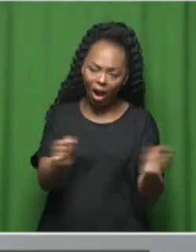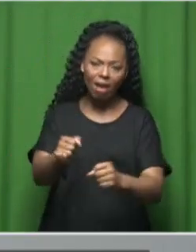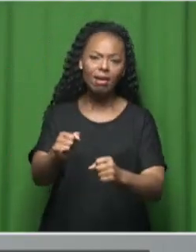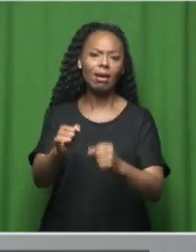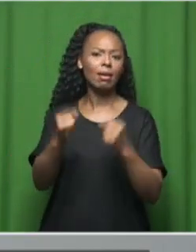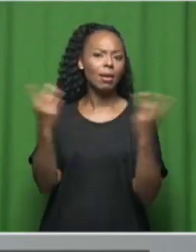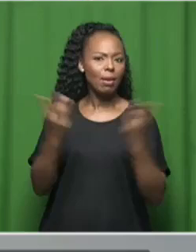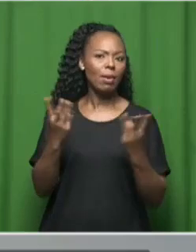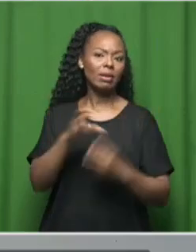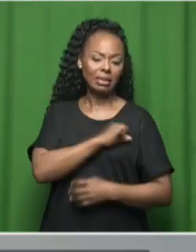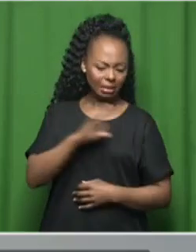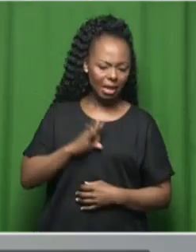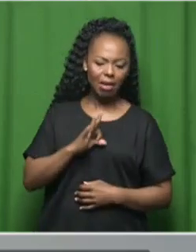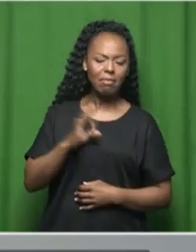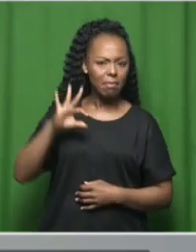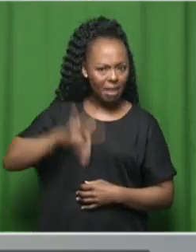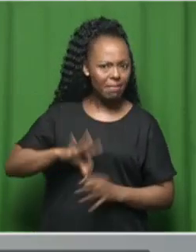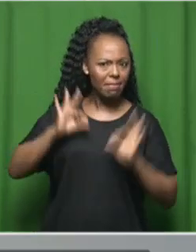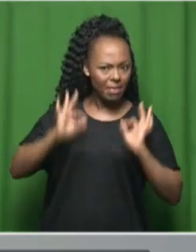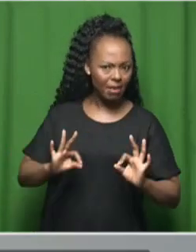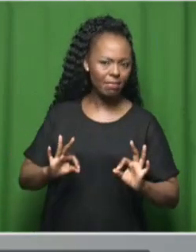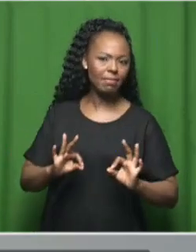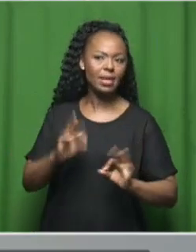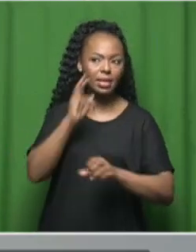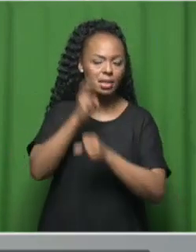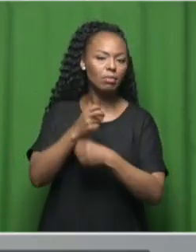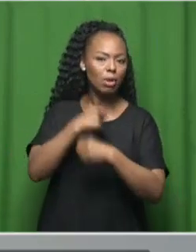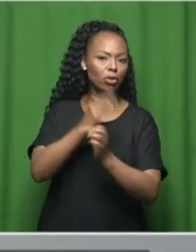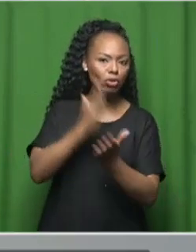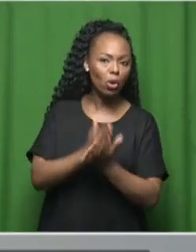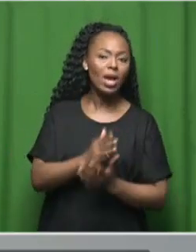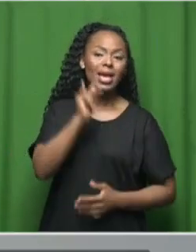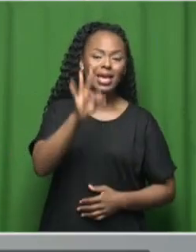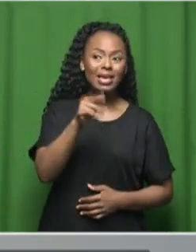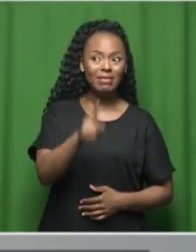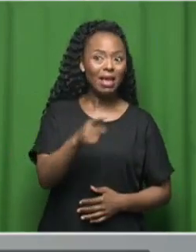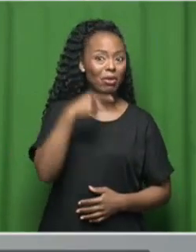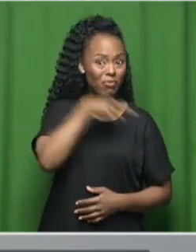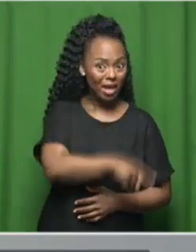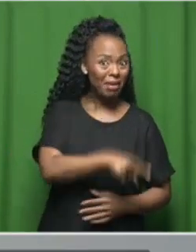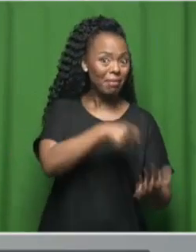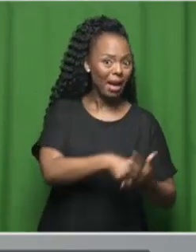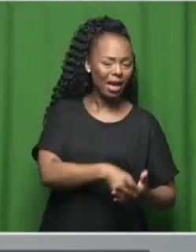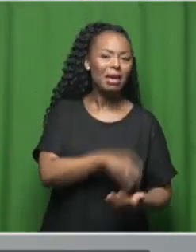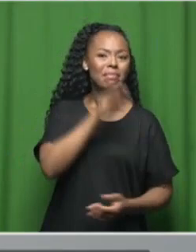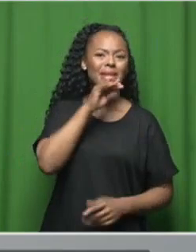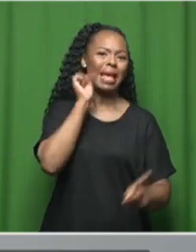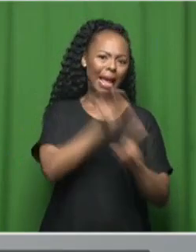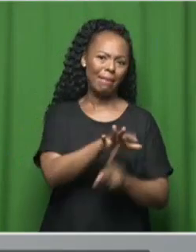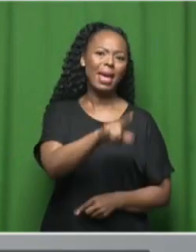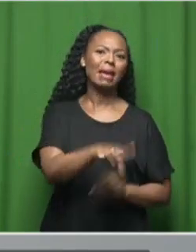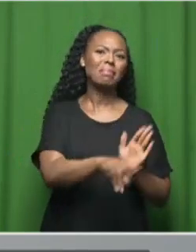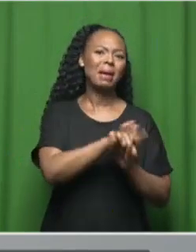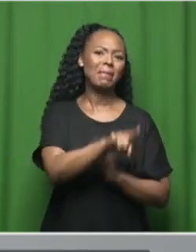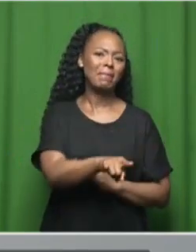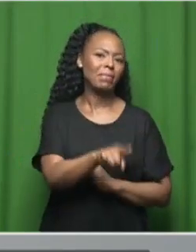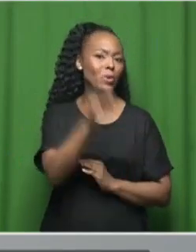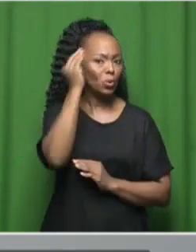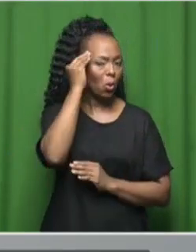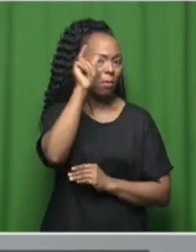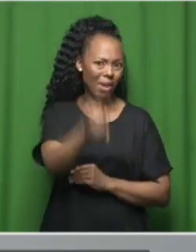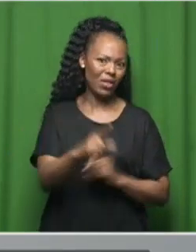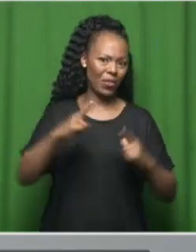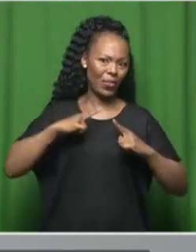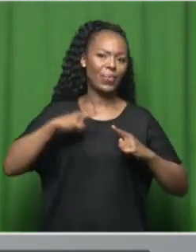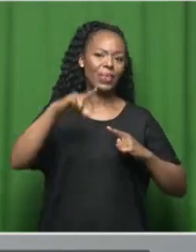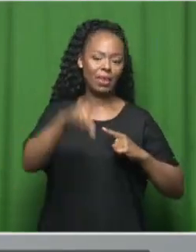to know what the impact is of buying fake goods, even though it might be a quick fix because you want to buy in on the product, but the bigger value, the